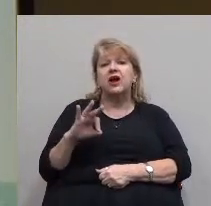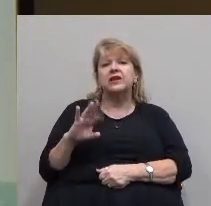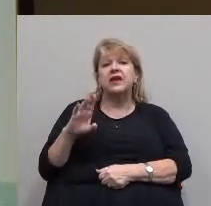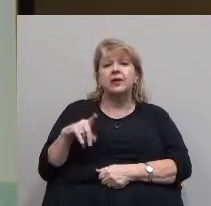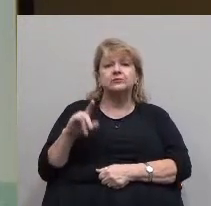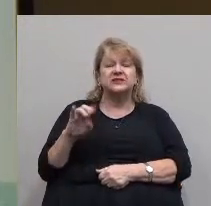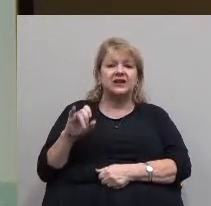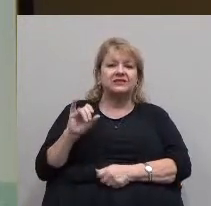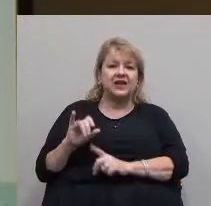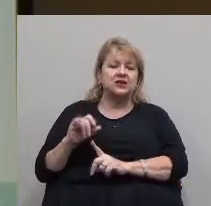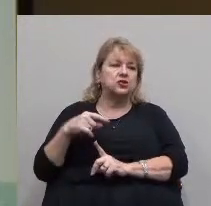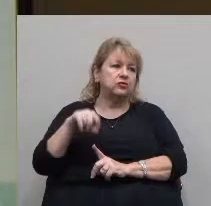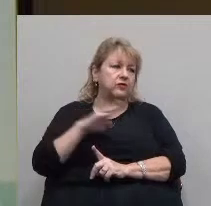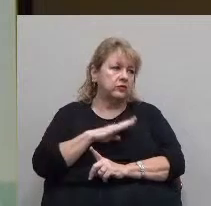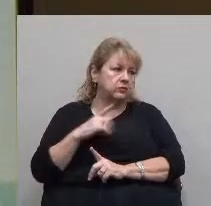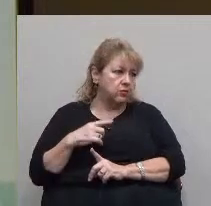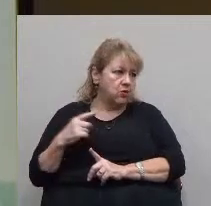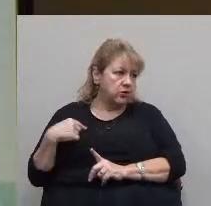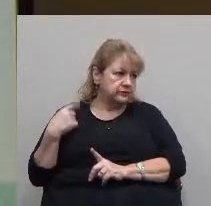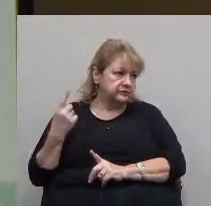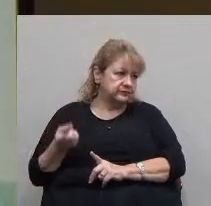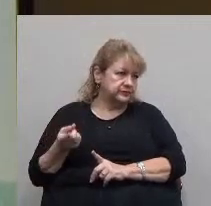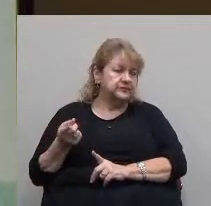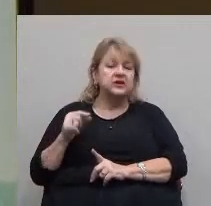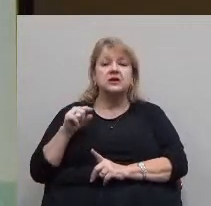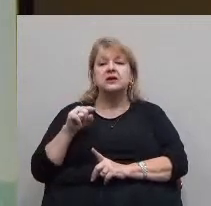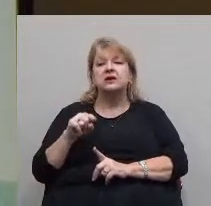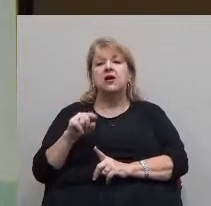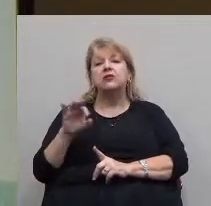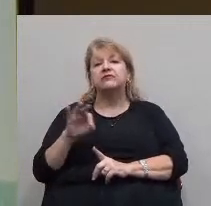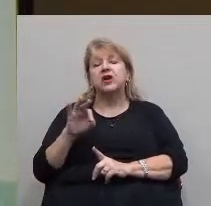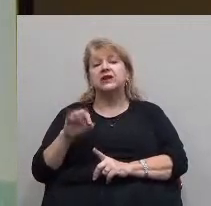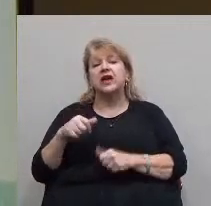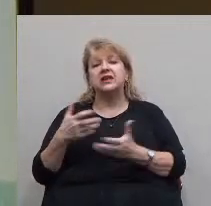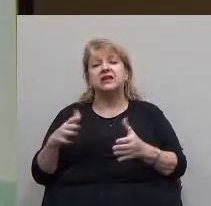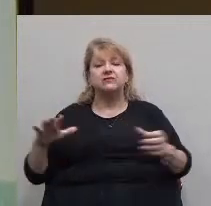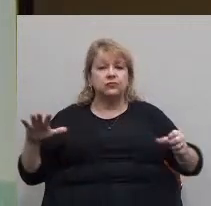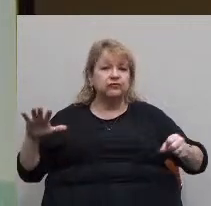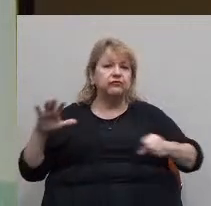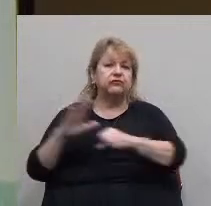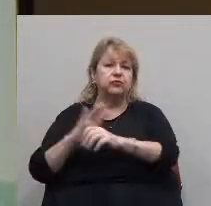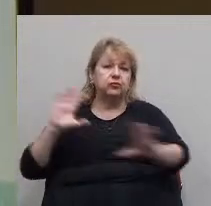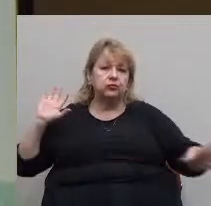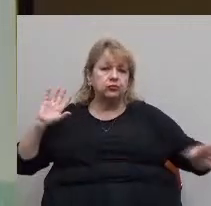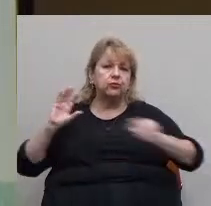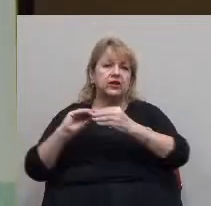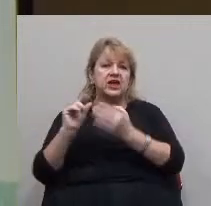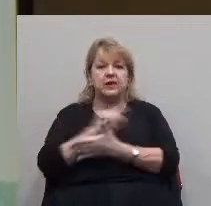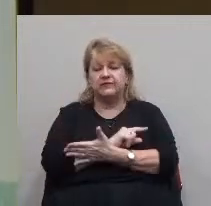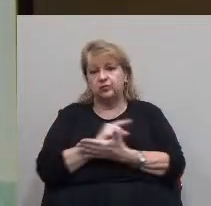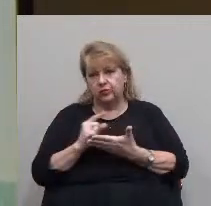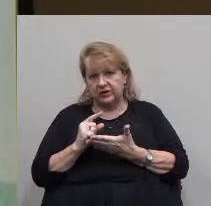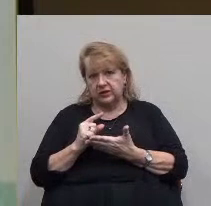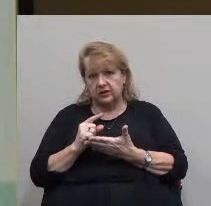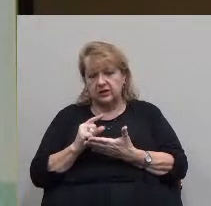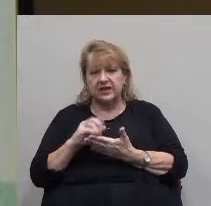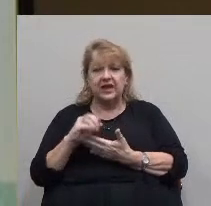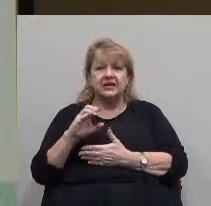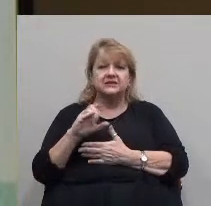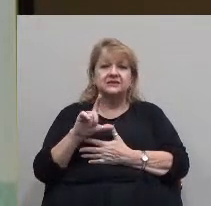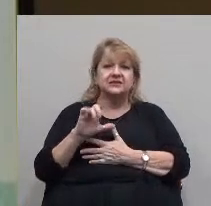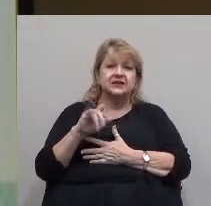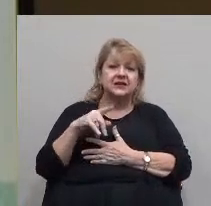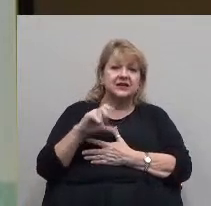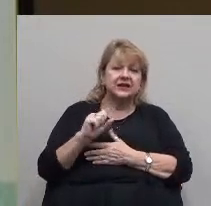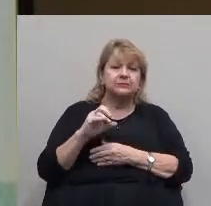most of you know, because you've been on the board now for a while, I give a full recap on Fridays, which includes clips of the